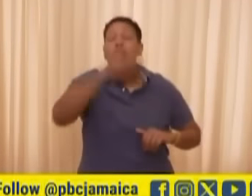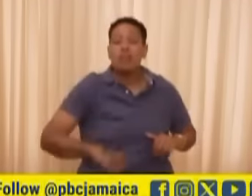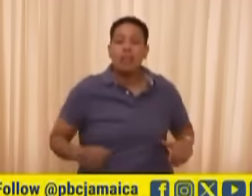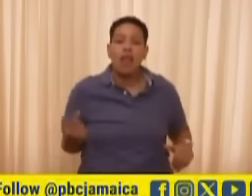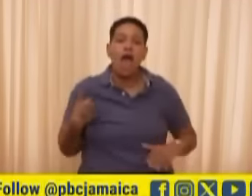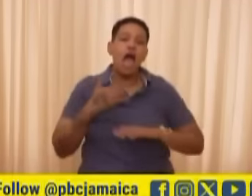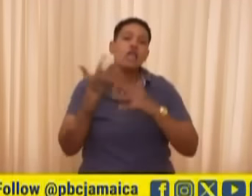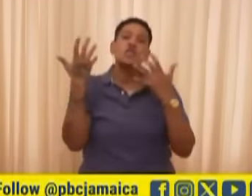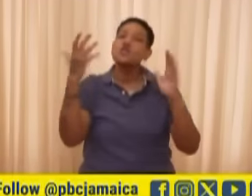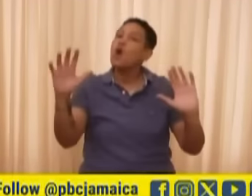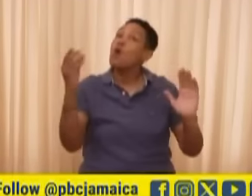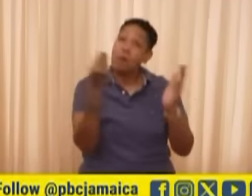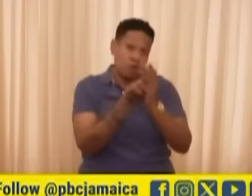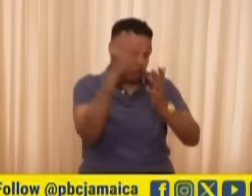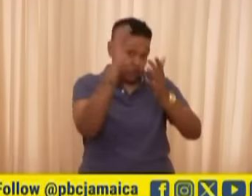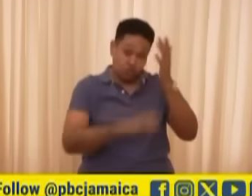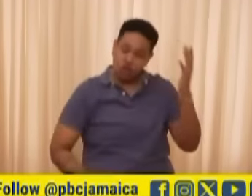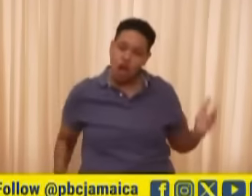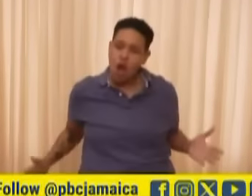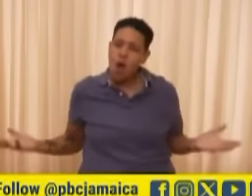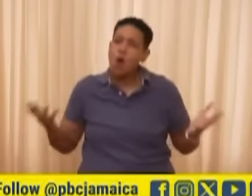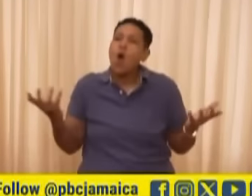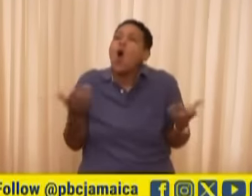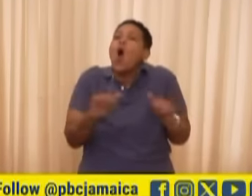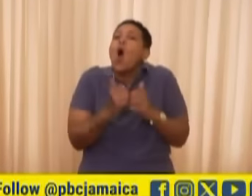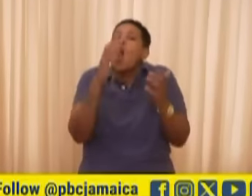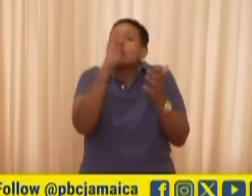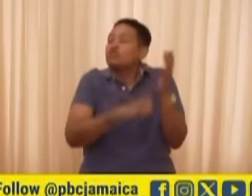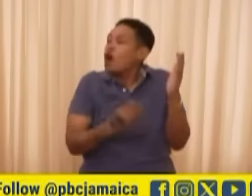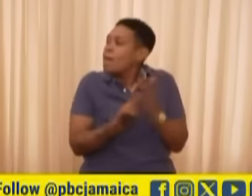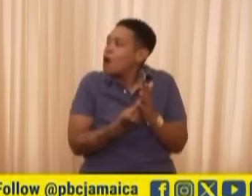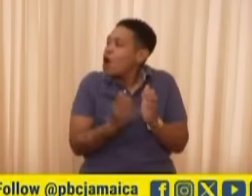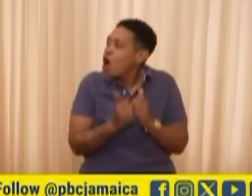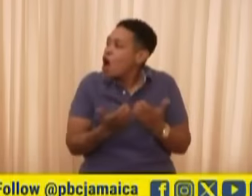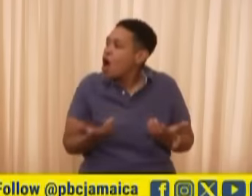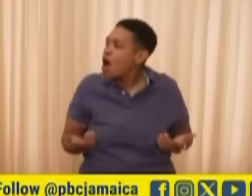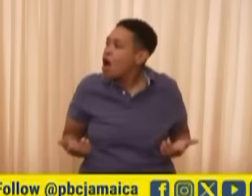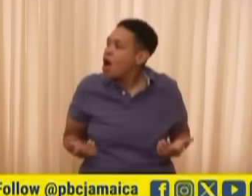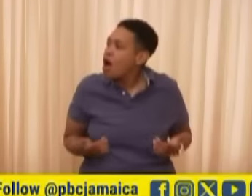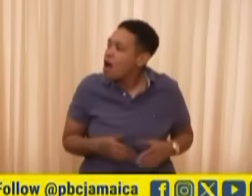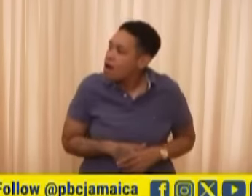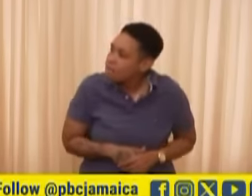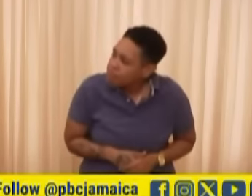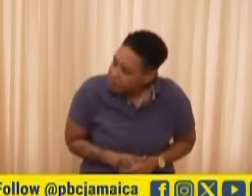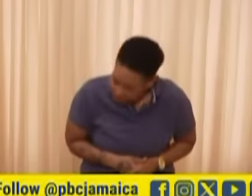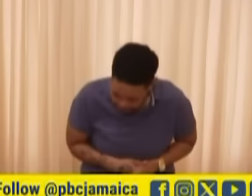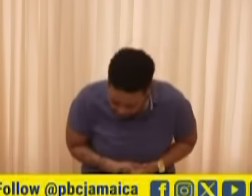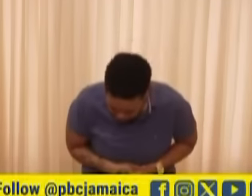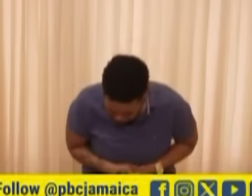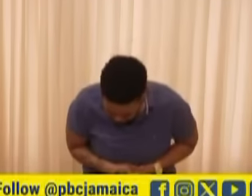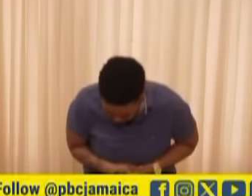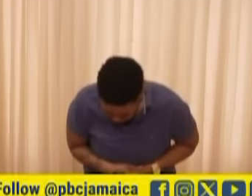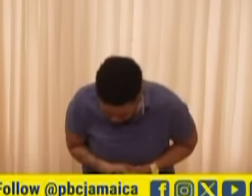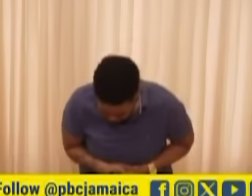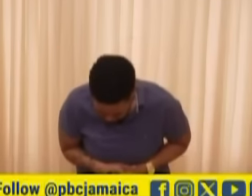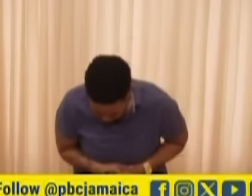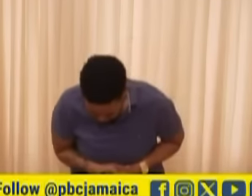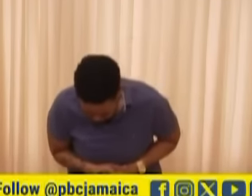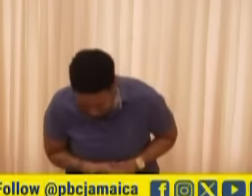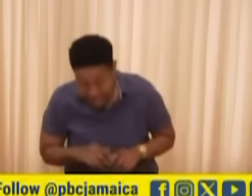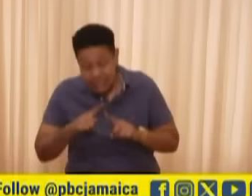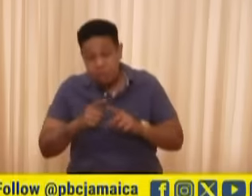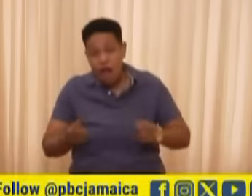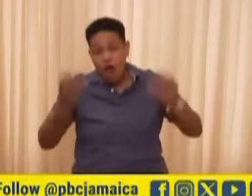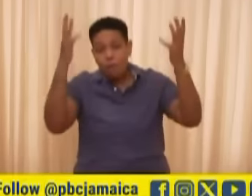here, I don't want it to be triggered. What triggers it? Yeah. It is dependent on the level